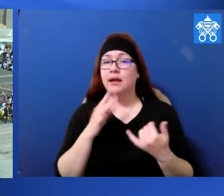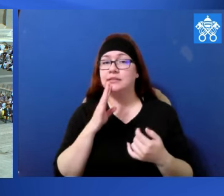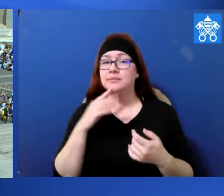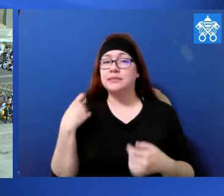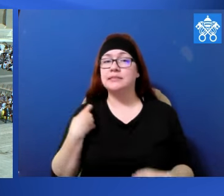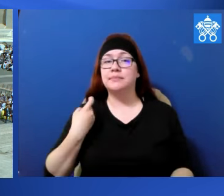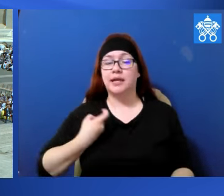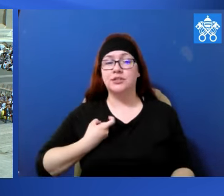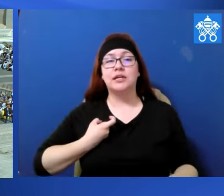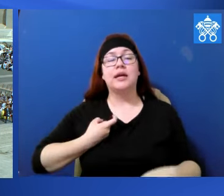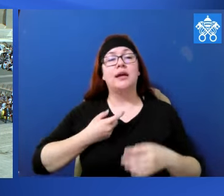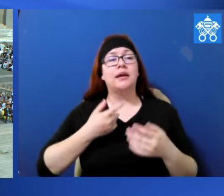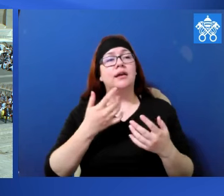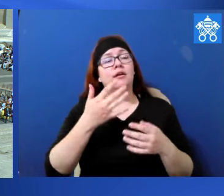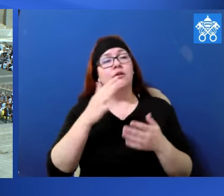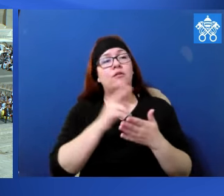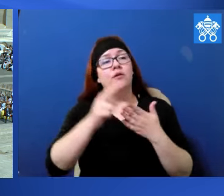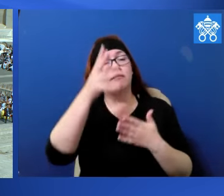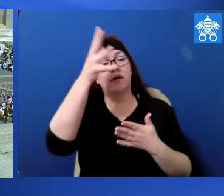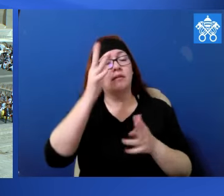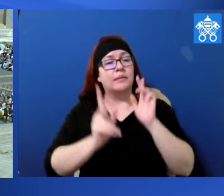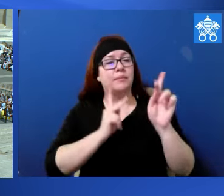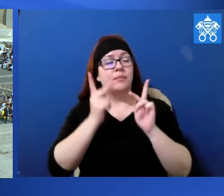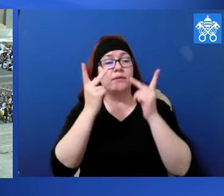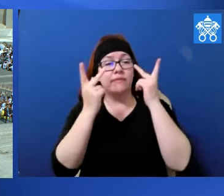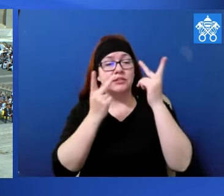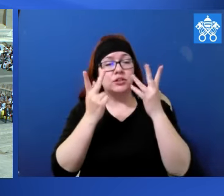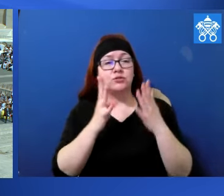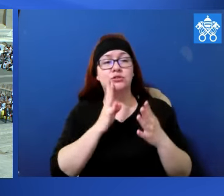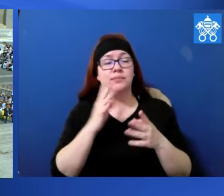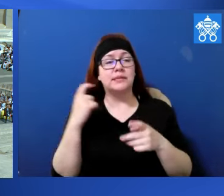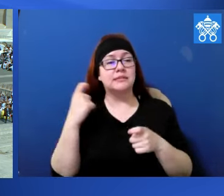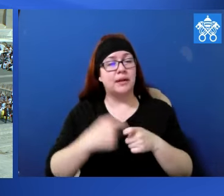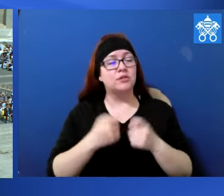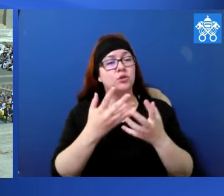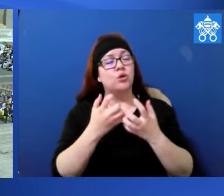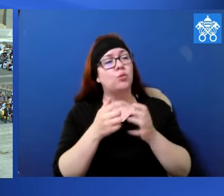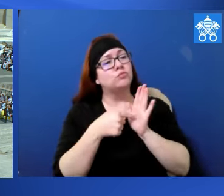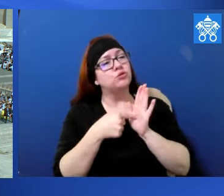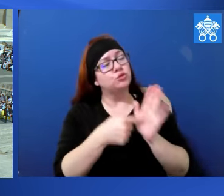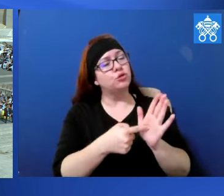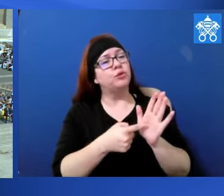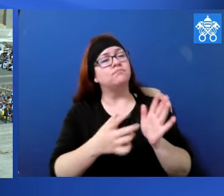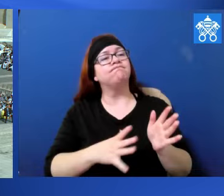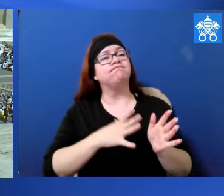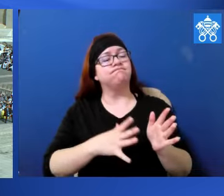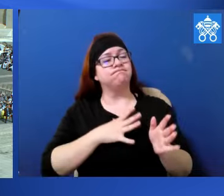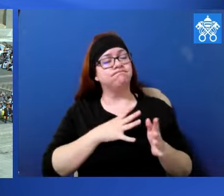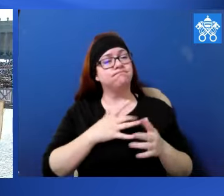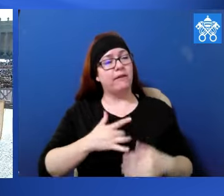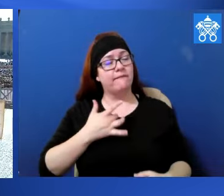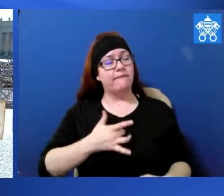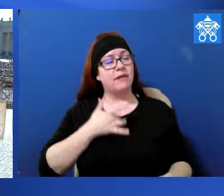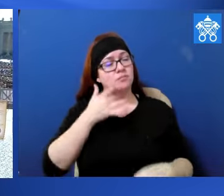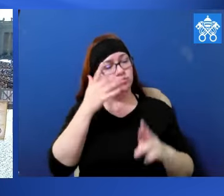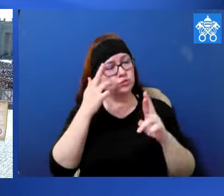Santo Padre, los visitantes y peregrinos de lengua española que participan en esta audiencia desean manifestarle cordialmente